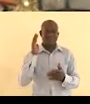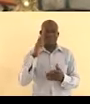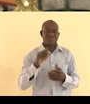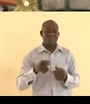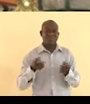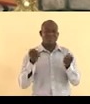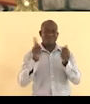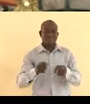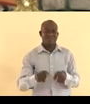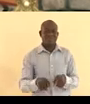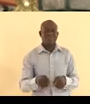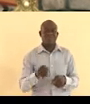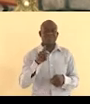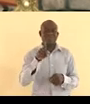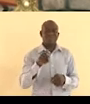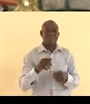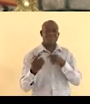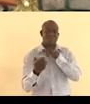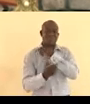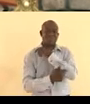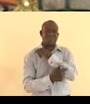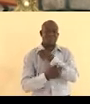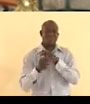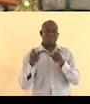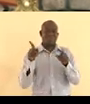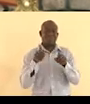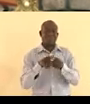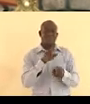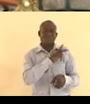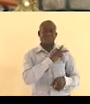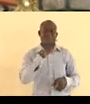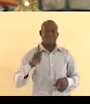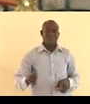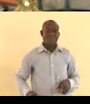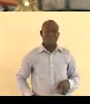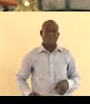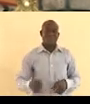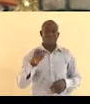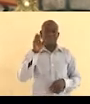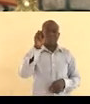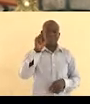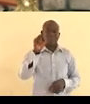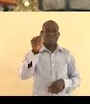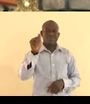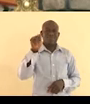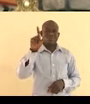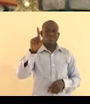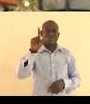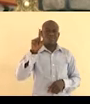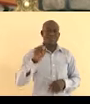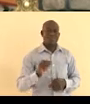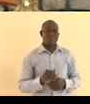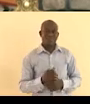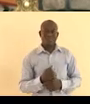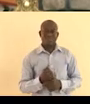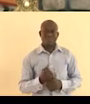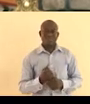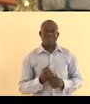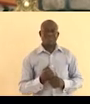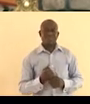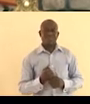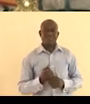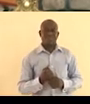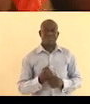like Saul. King Saul was tempted, and he ended up with the witch of Endor.